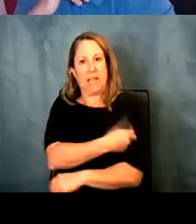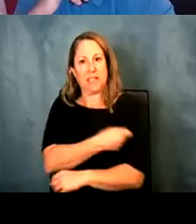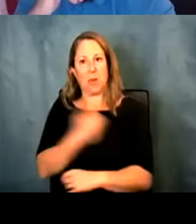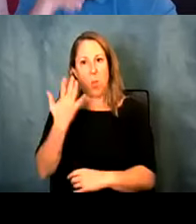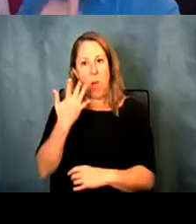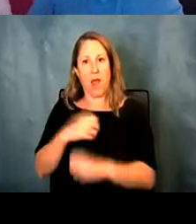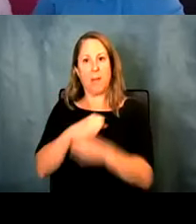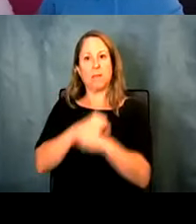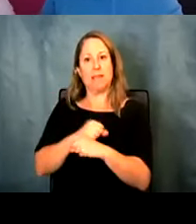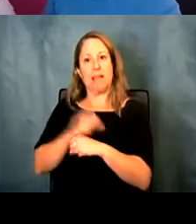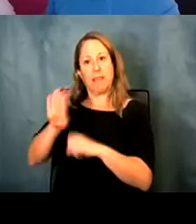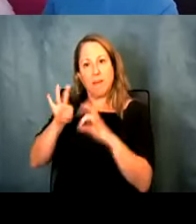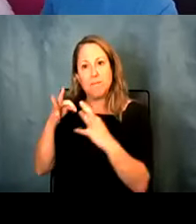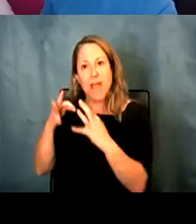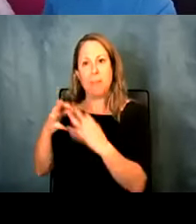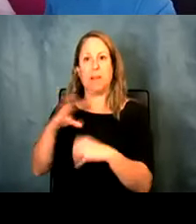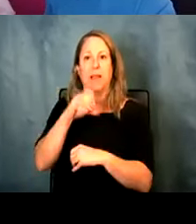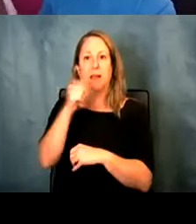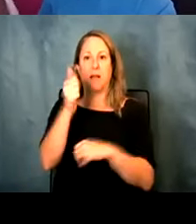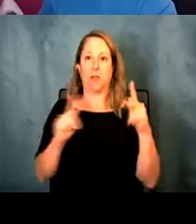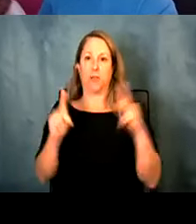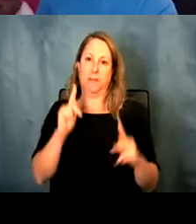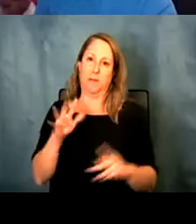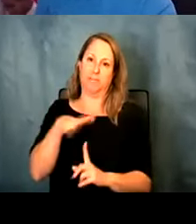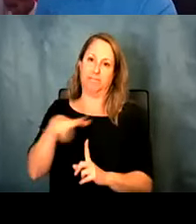ones. Next slide.